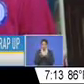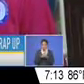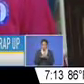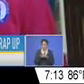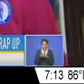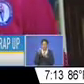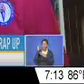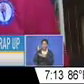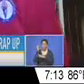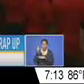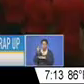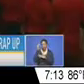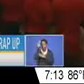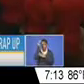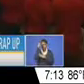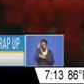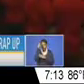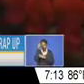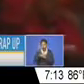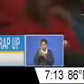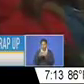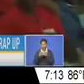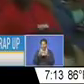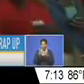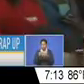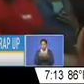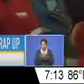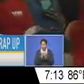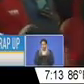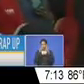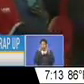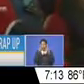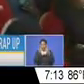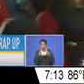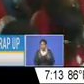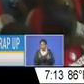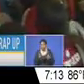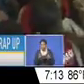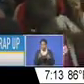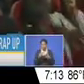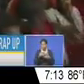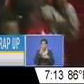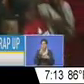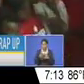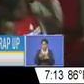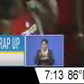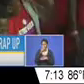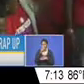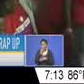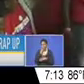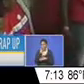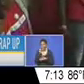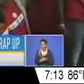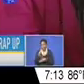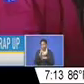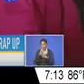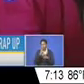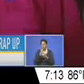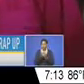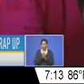and for the government forward. When asked what the next step for TYA is, these leaders had this